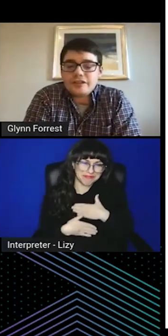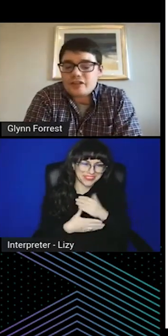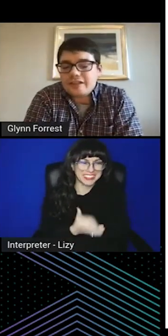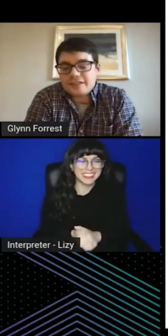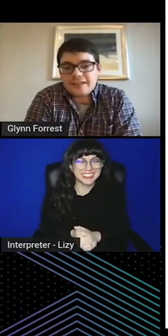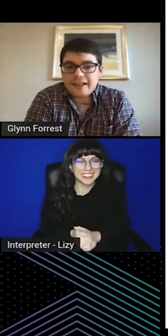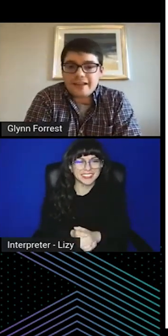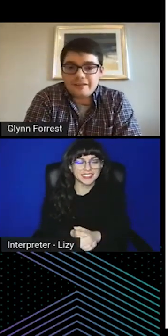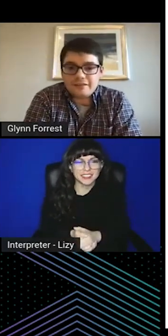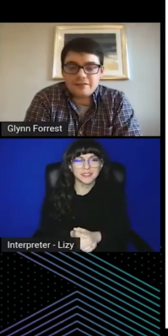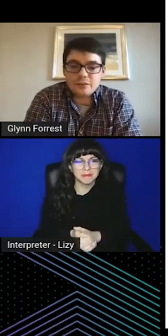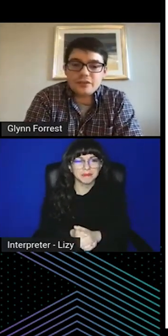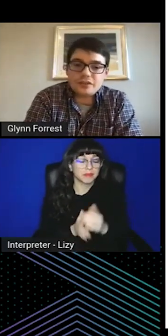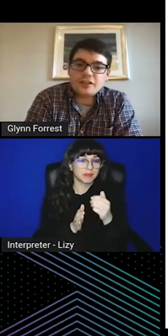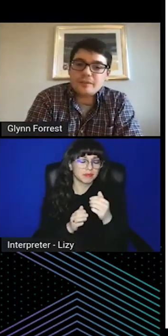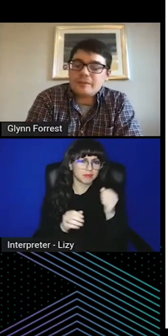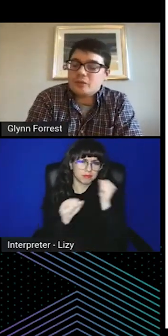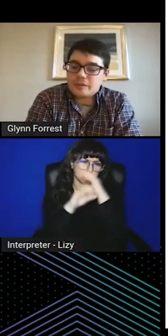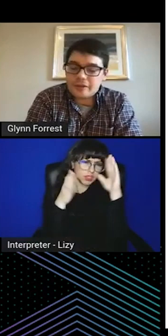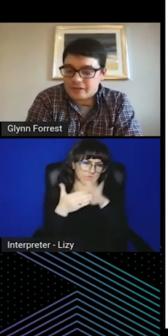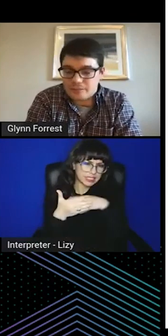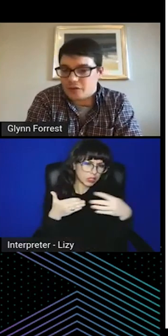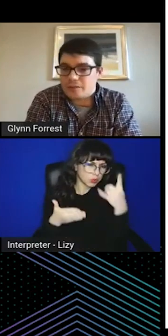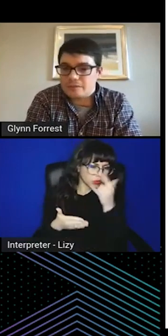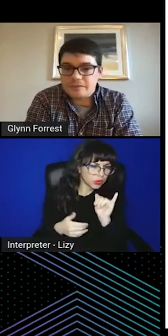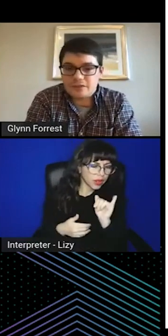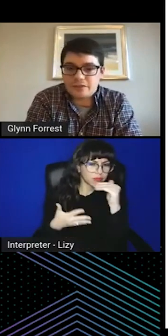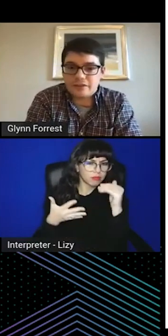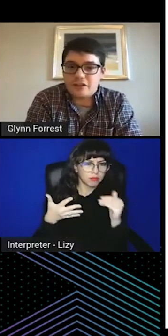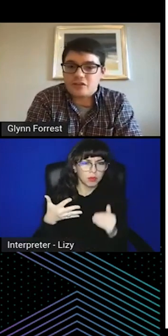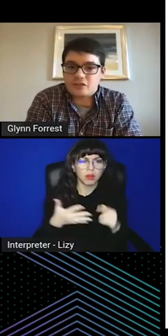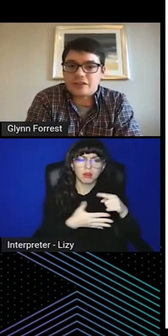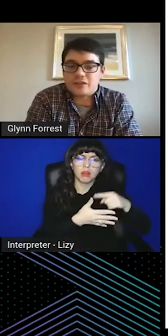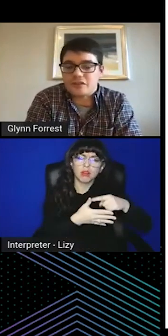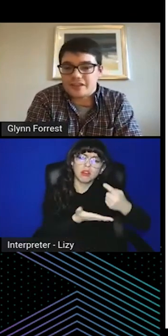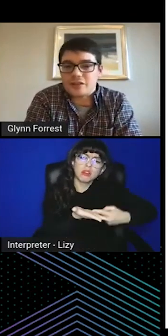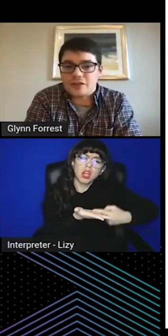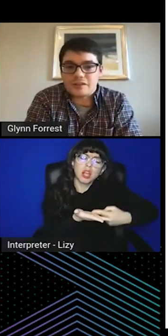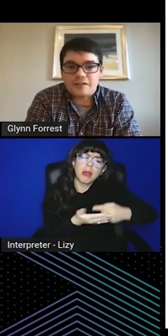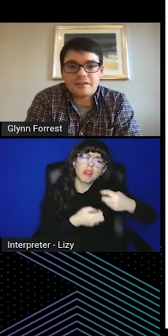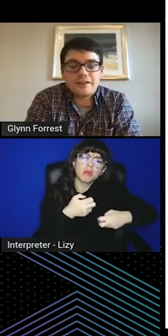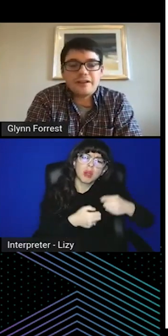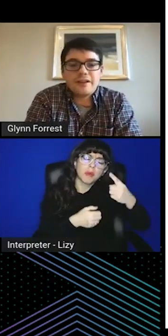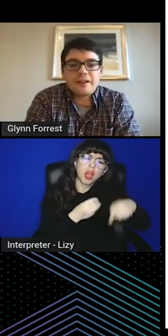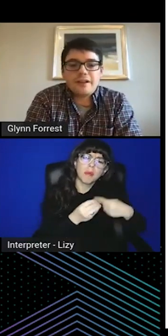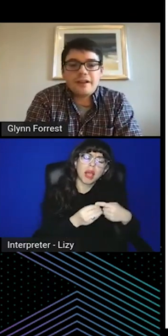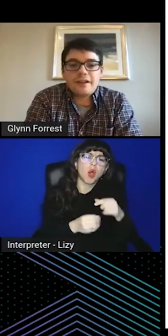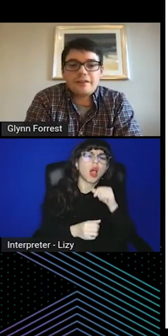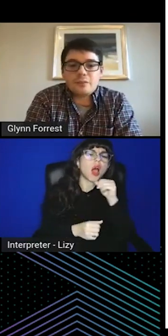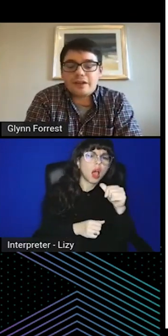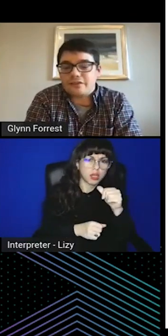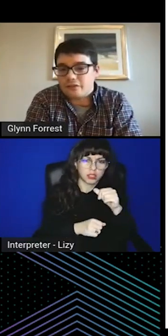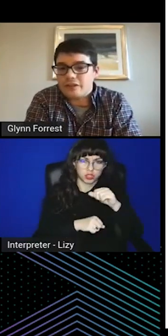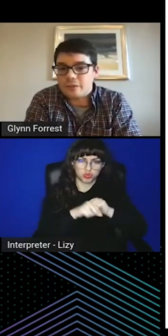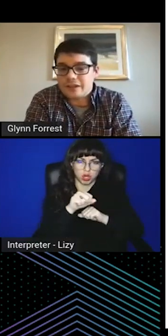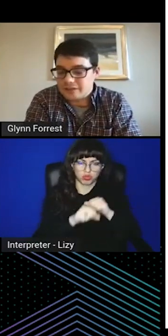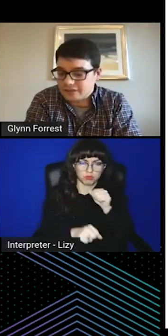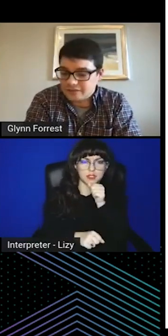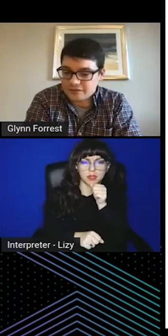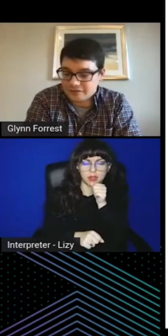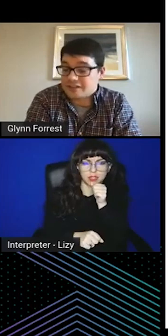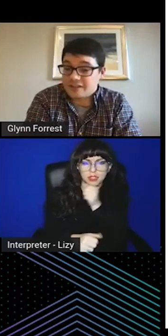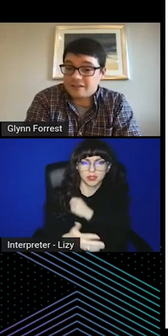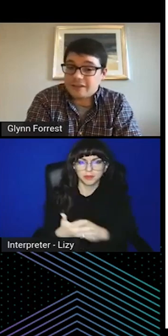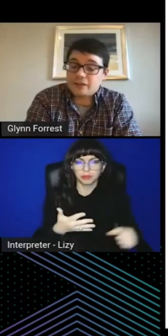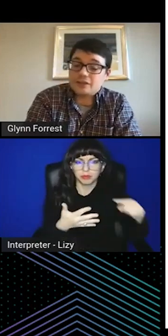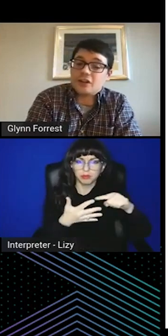So the agenda today, we're going to talk a bit more about this problem of unstructured secrets. We have 3 ways